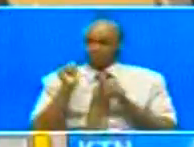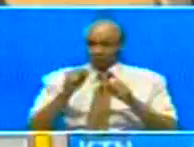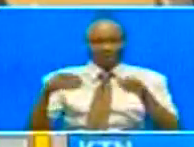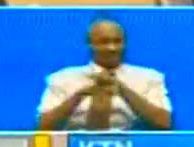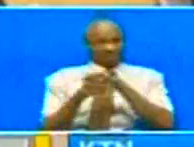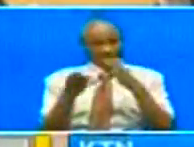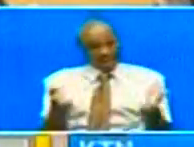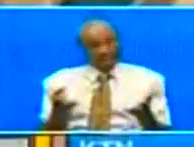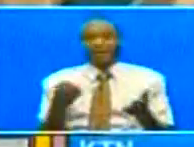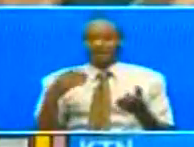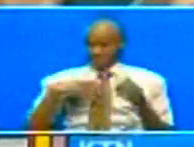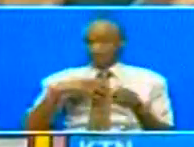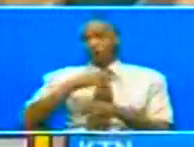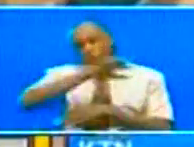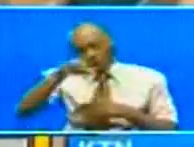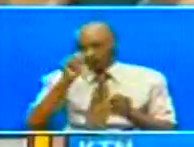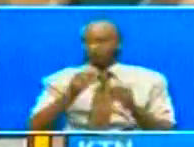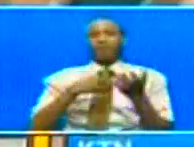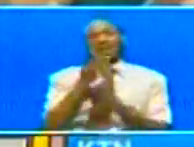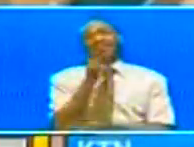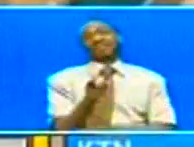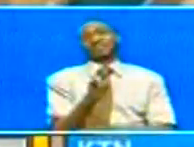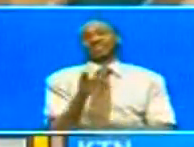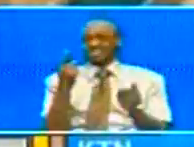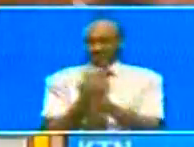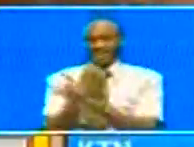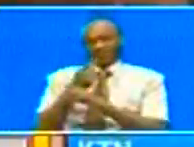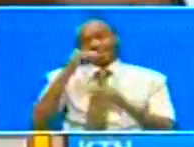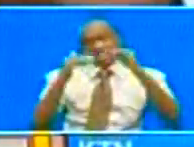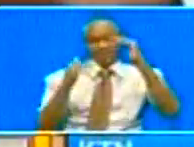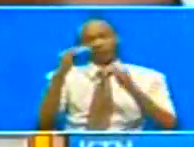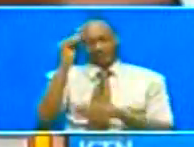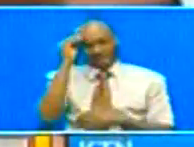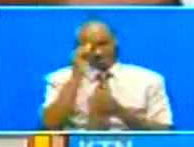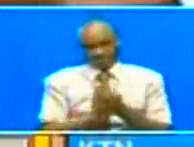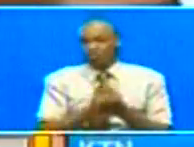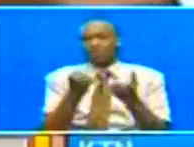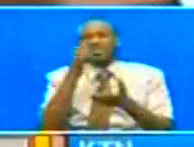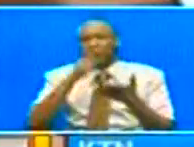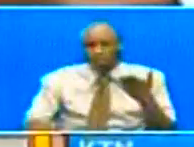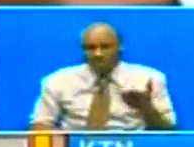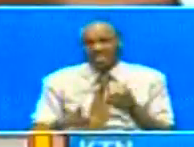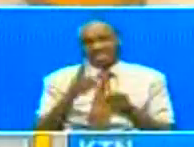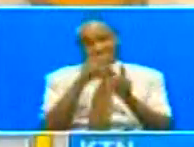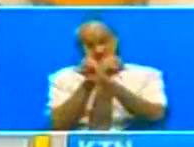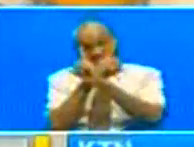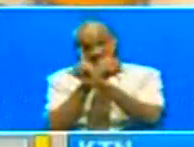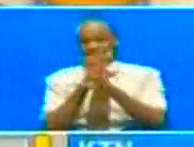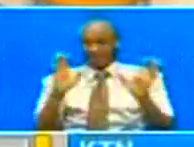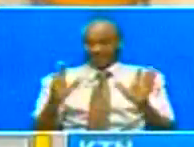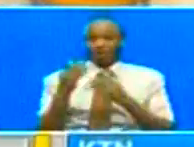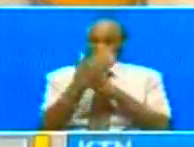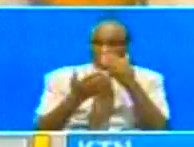accessible and affordable to children from all walks of life and at different levels of learning. All that is needed is a DVD player,